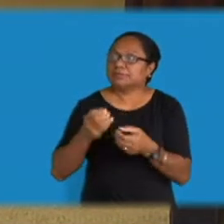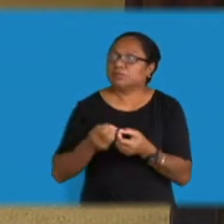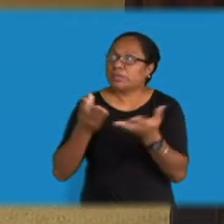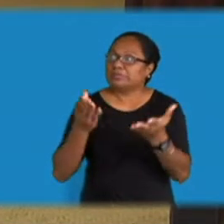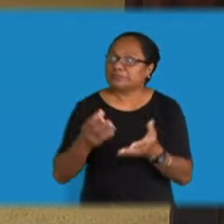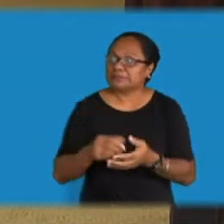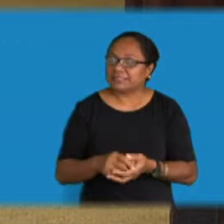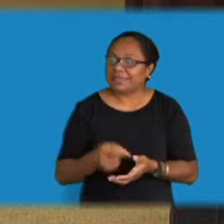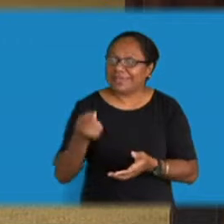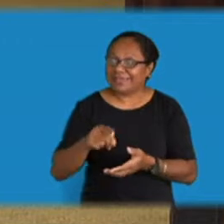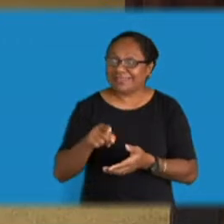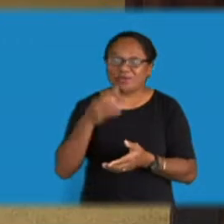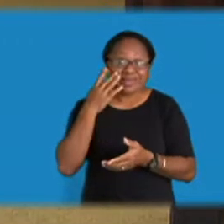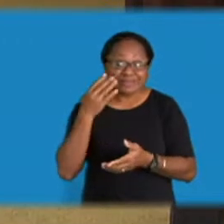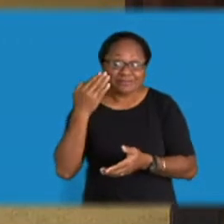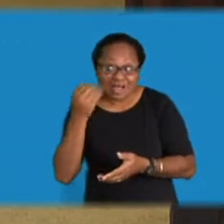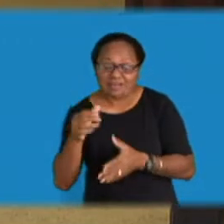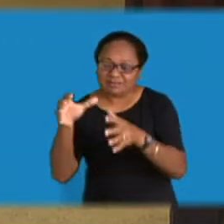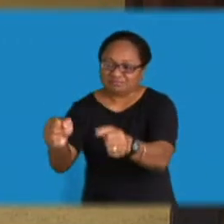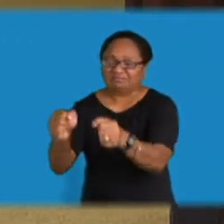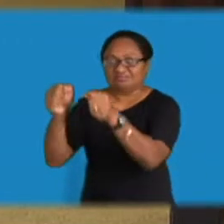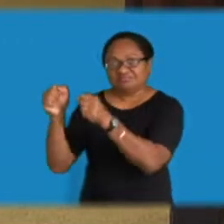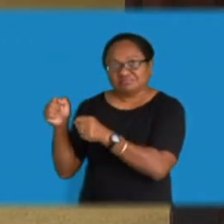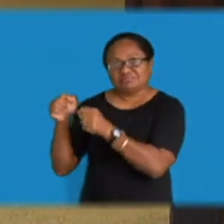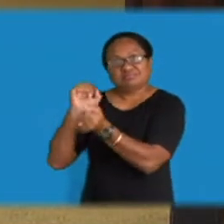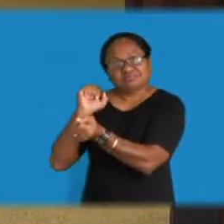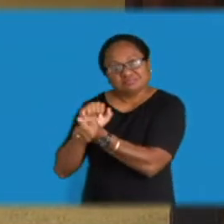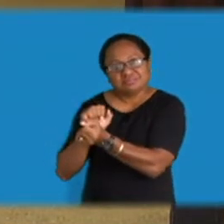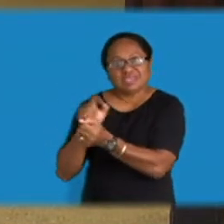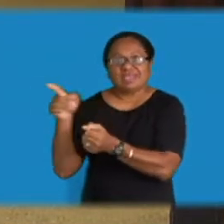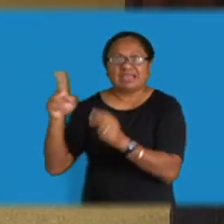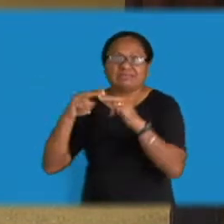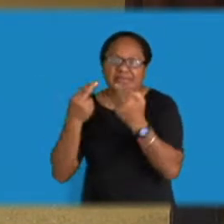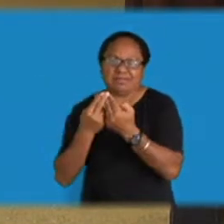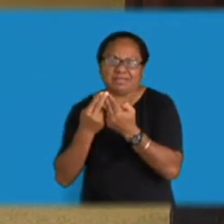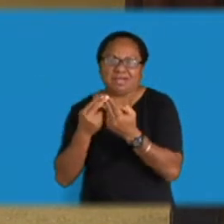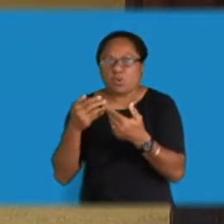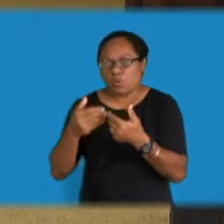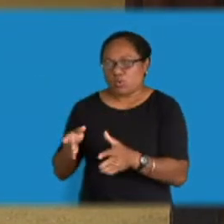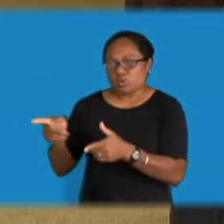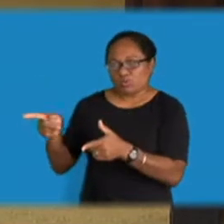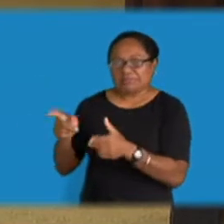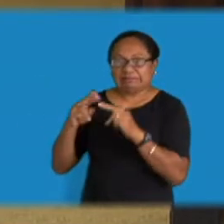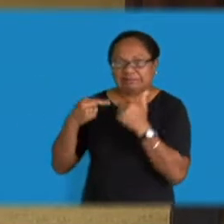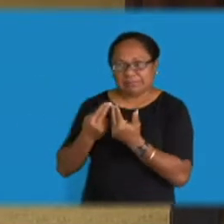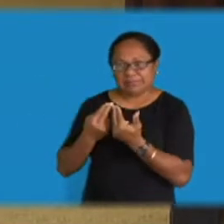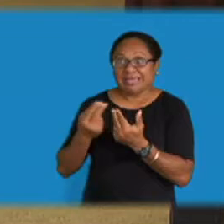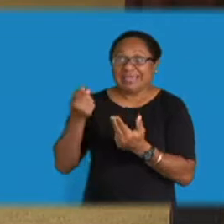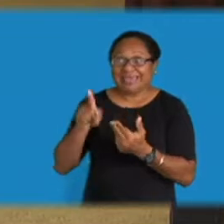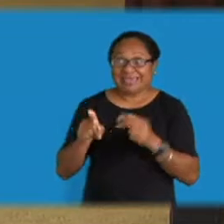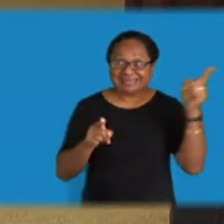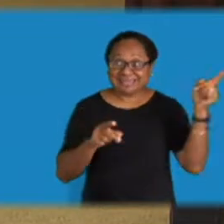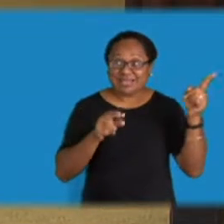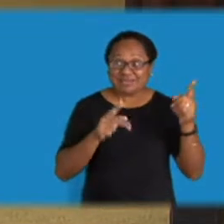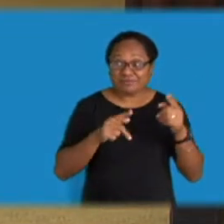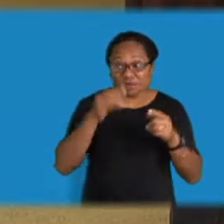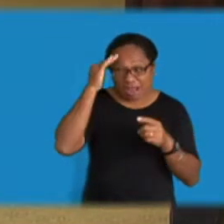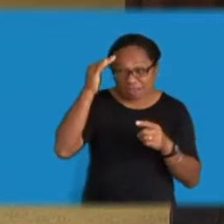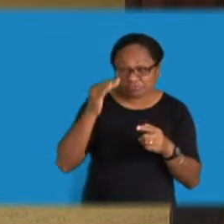locked behind bars, their family loses a member, and as a nation, we lose a productive